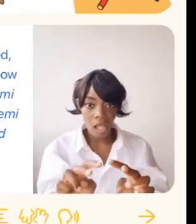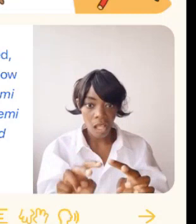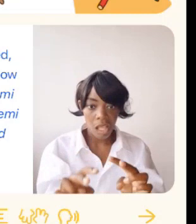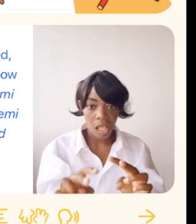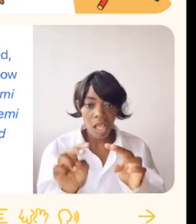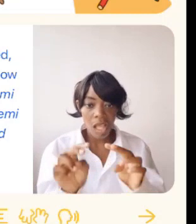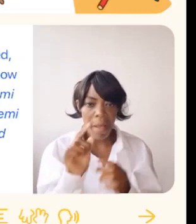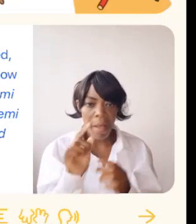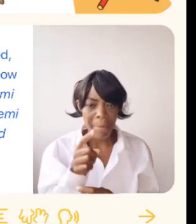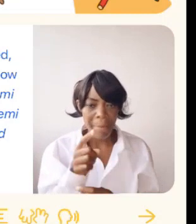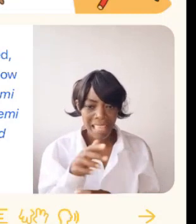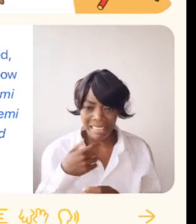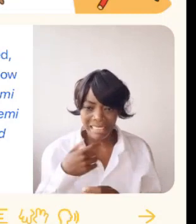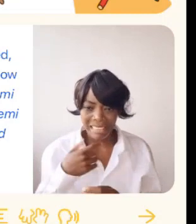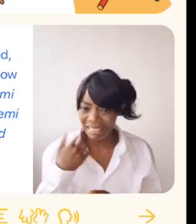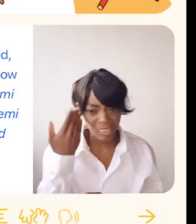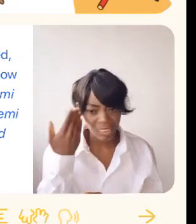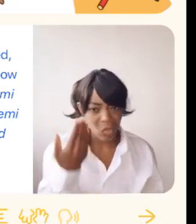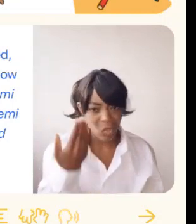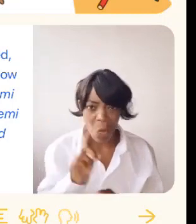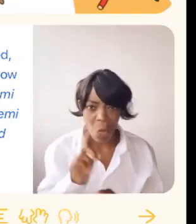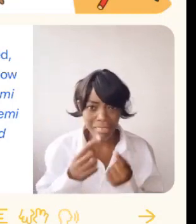angry, red angry.